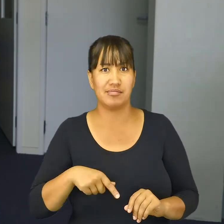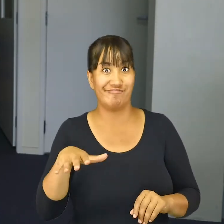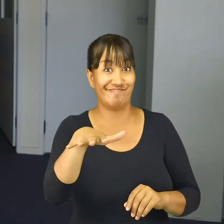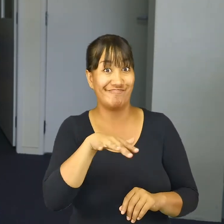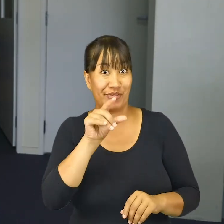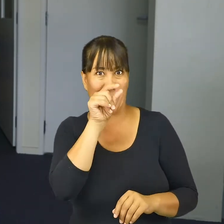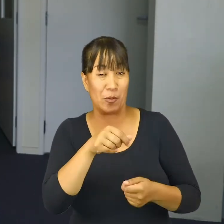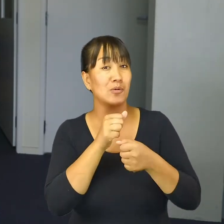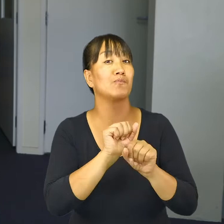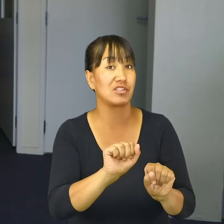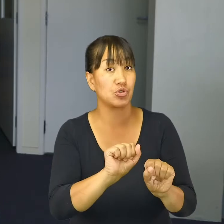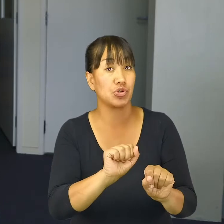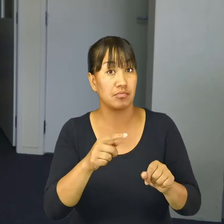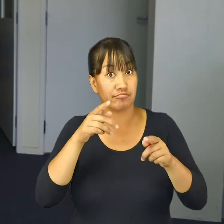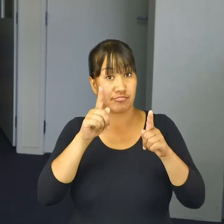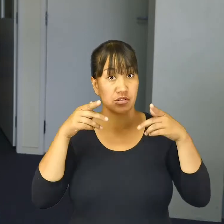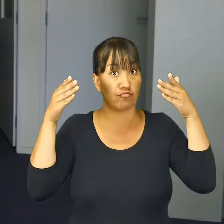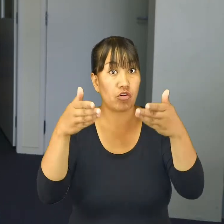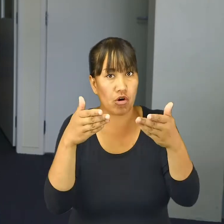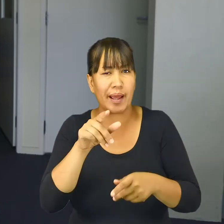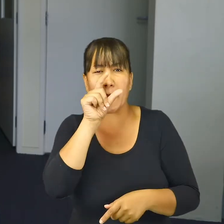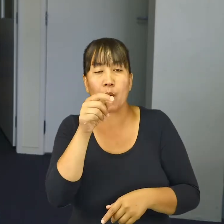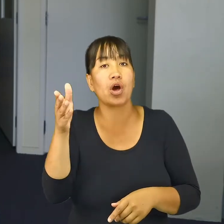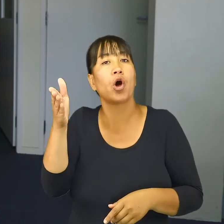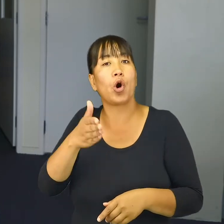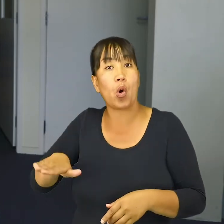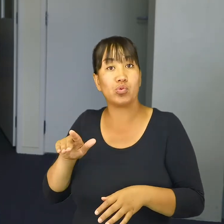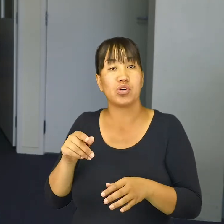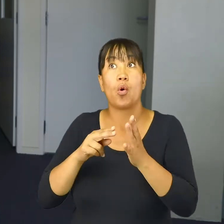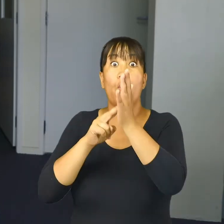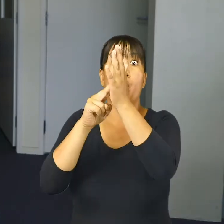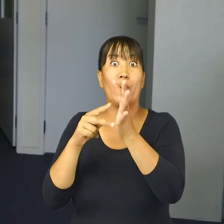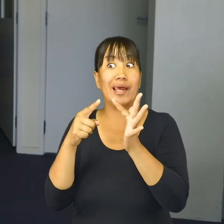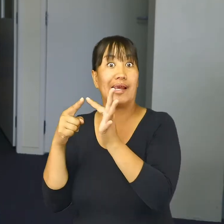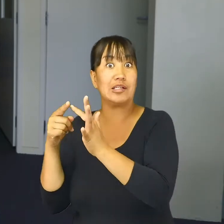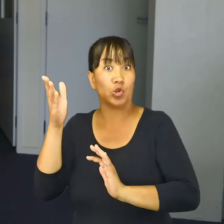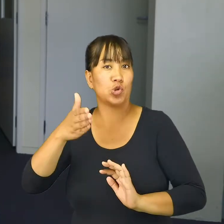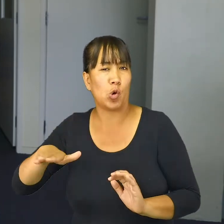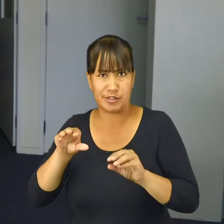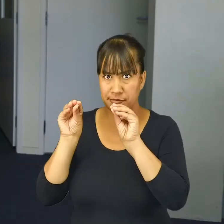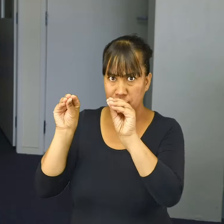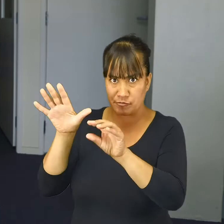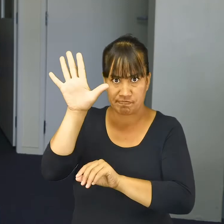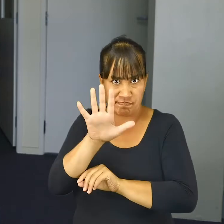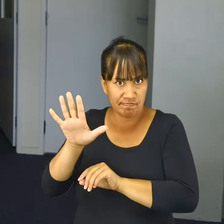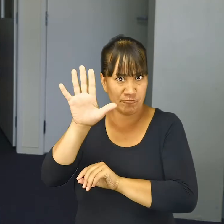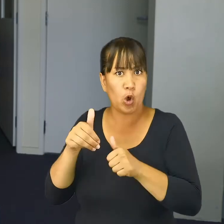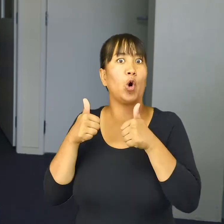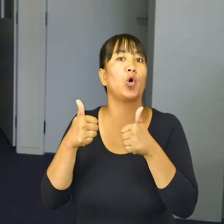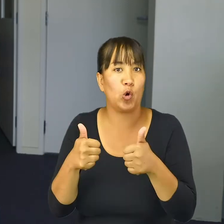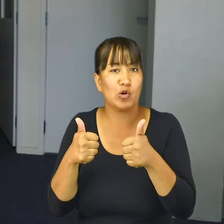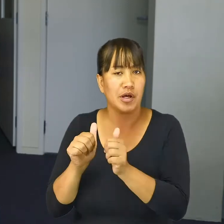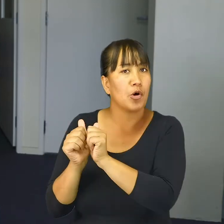around Kiwi Protection. And I would focus particularly here on Kiwi Coast, that Northland project up the